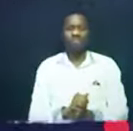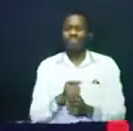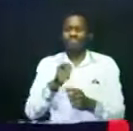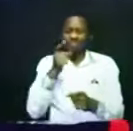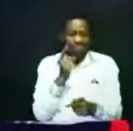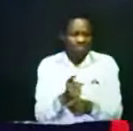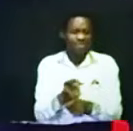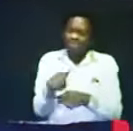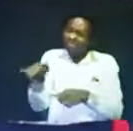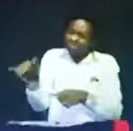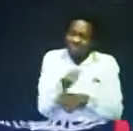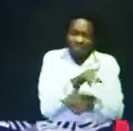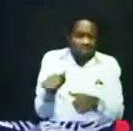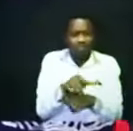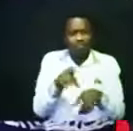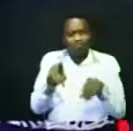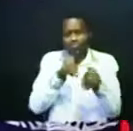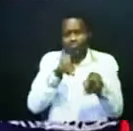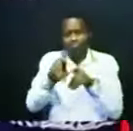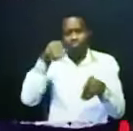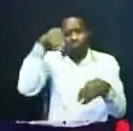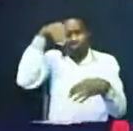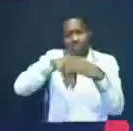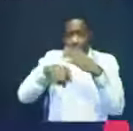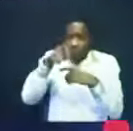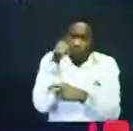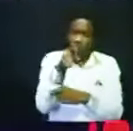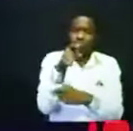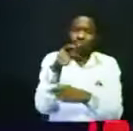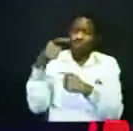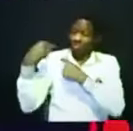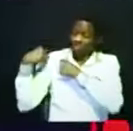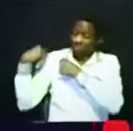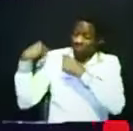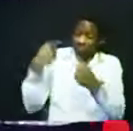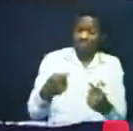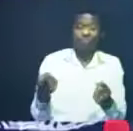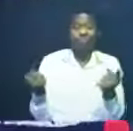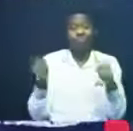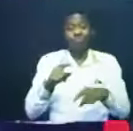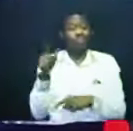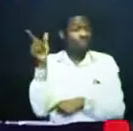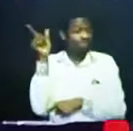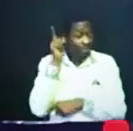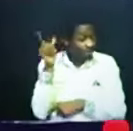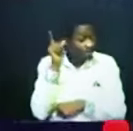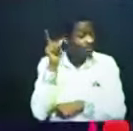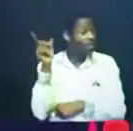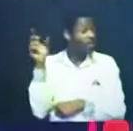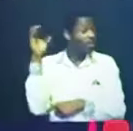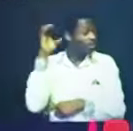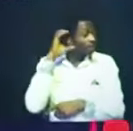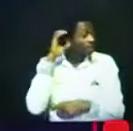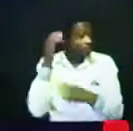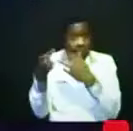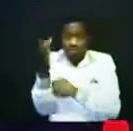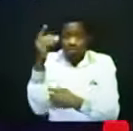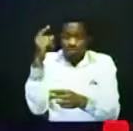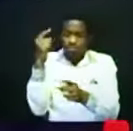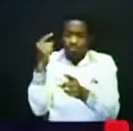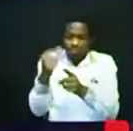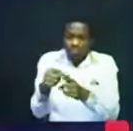doing among you since the day you heard it, and especially when you